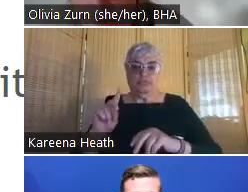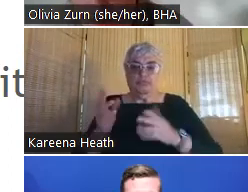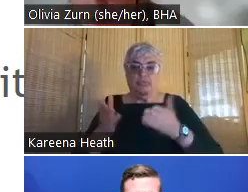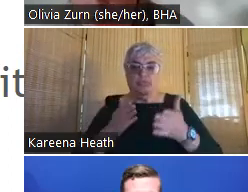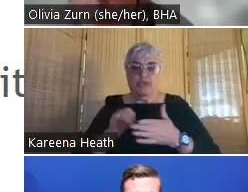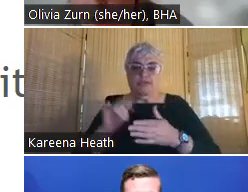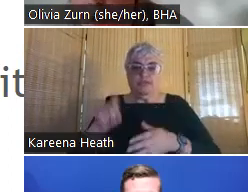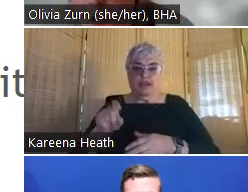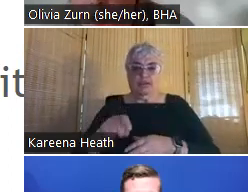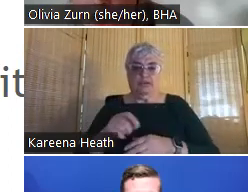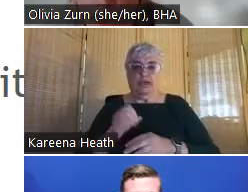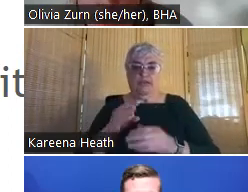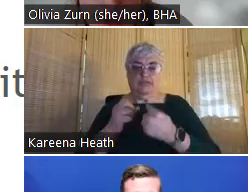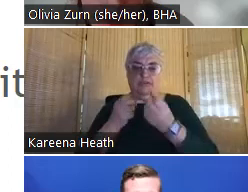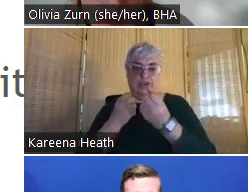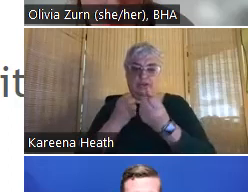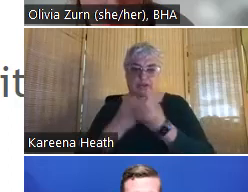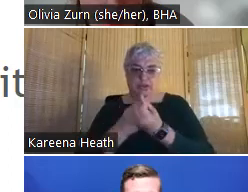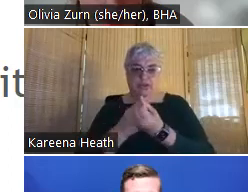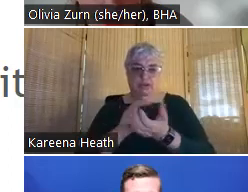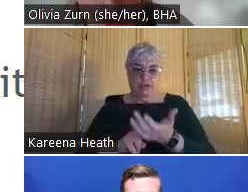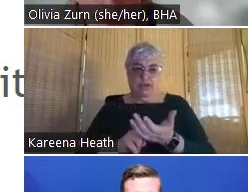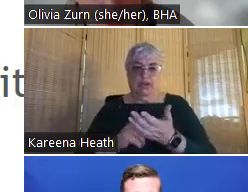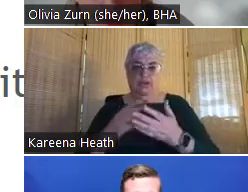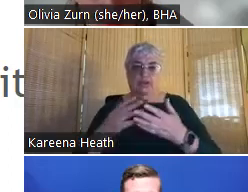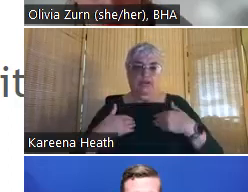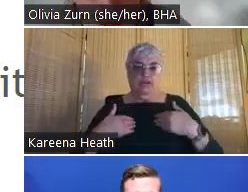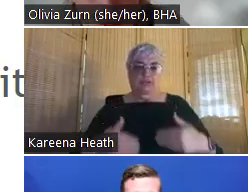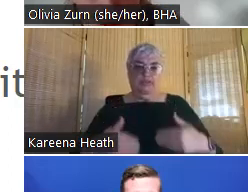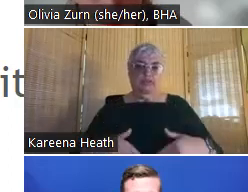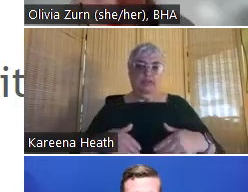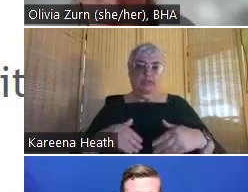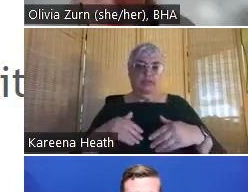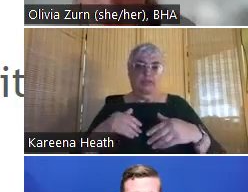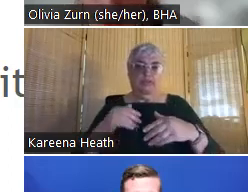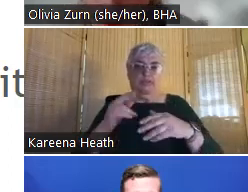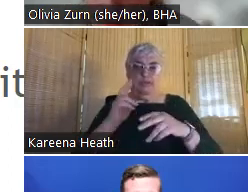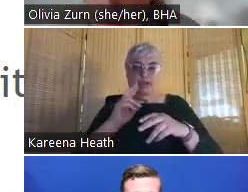if they are endorsed to do so. And then lastly, they must be able to